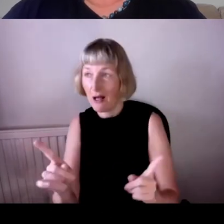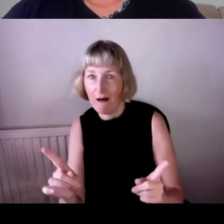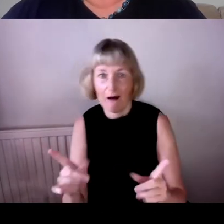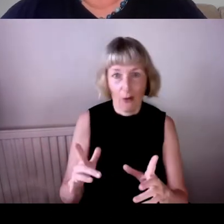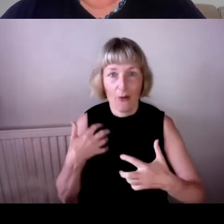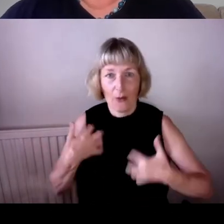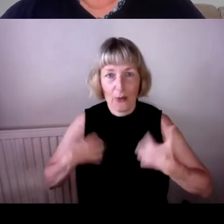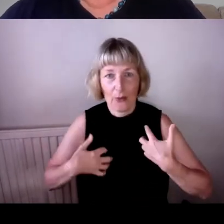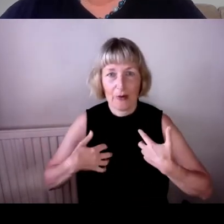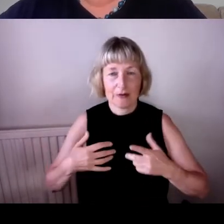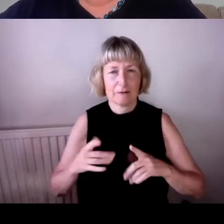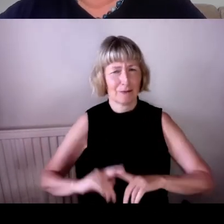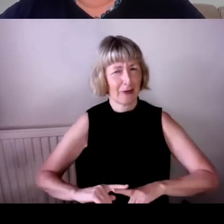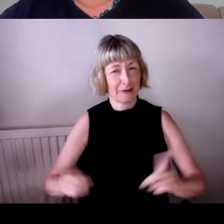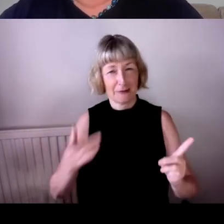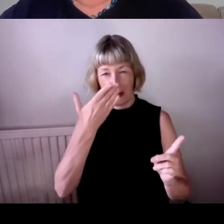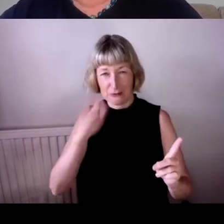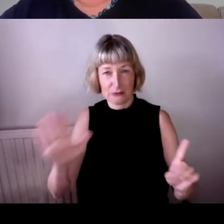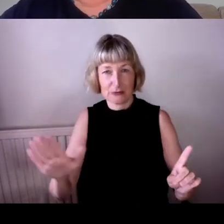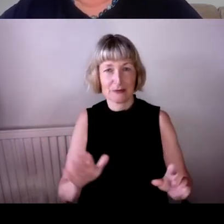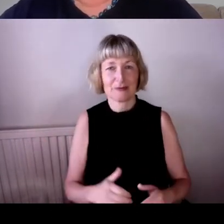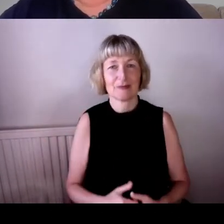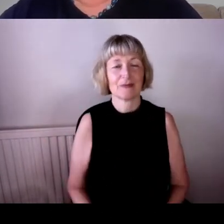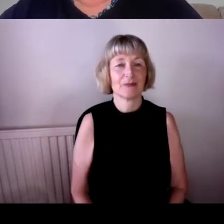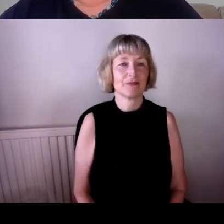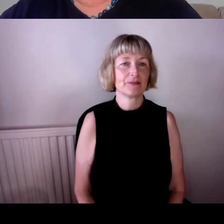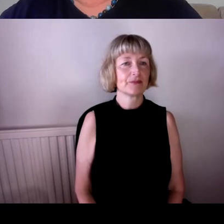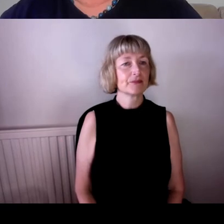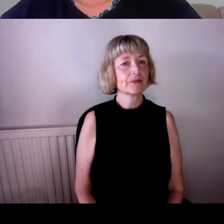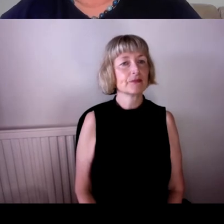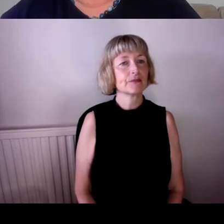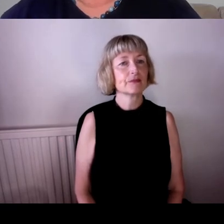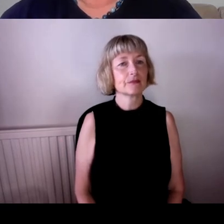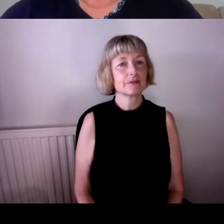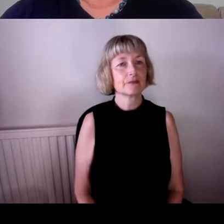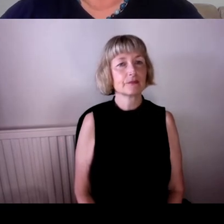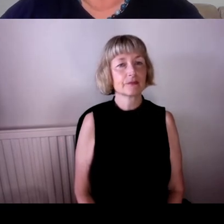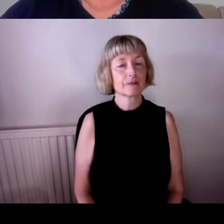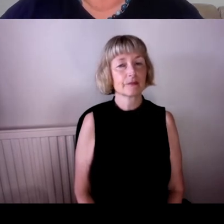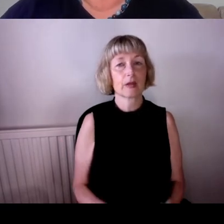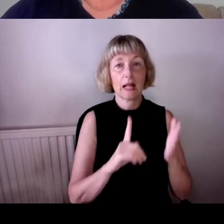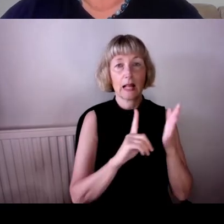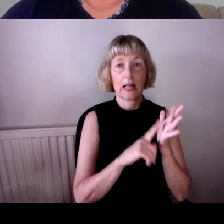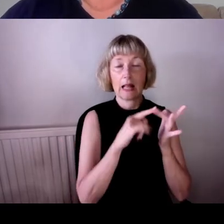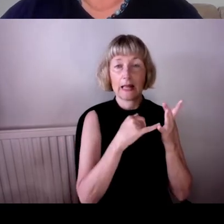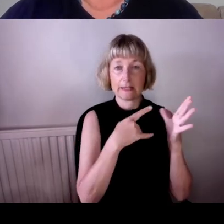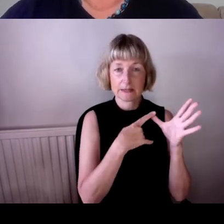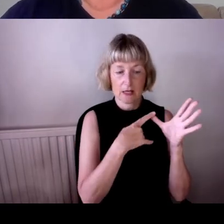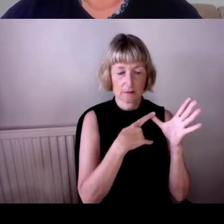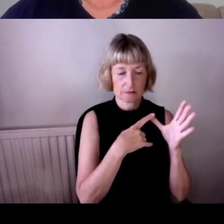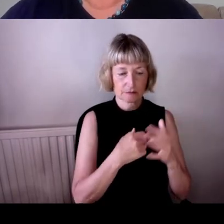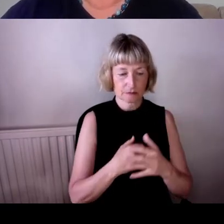that particular artwork. Lisa, you had your hand up. Yeah, thanks, Roz. I was just going